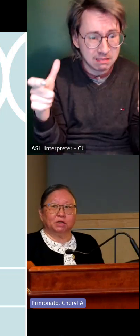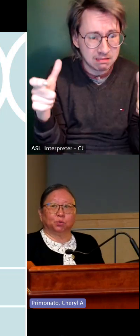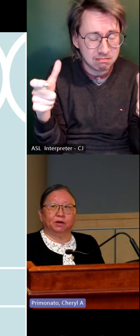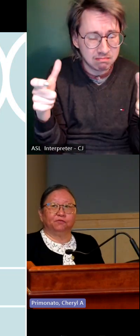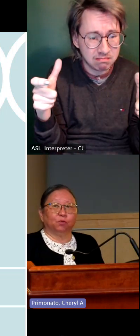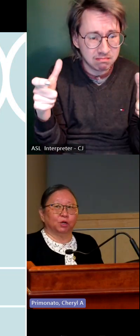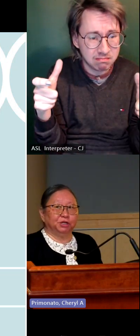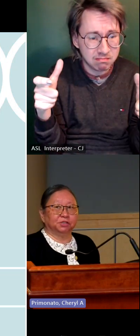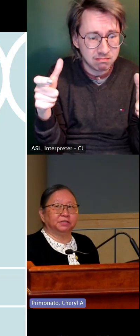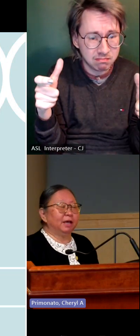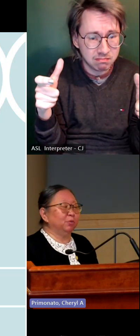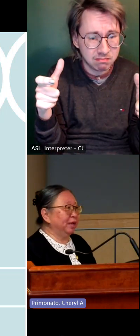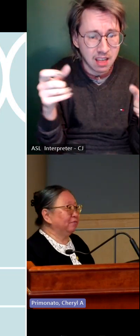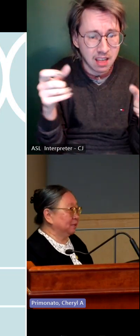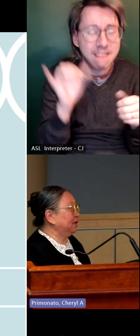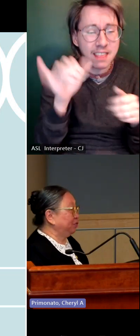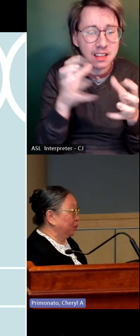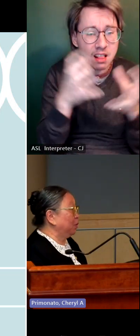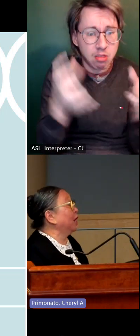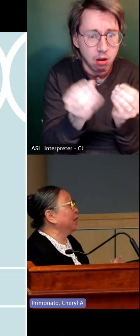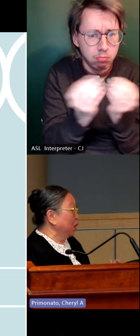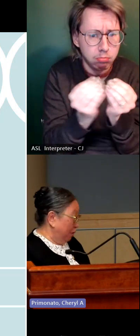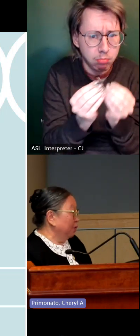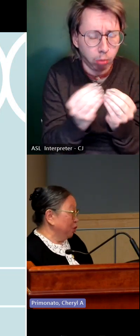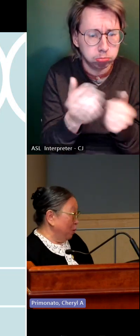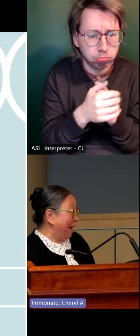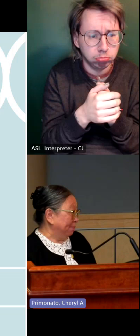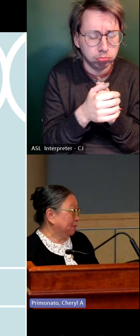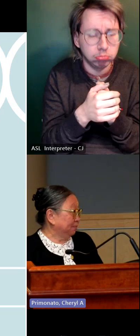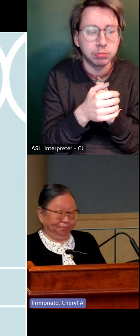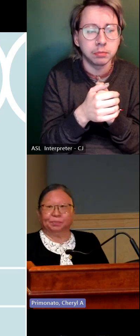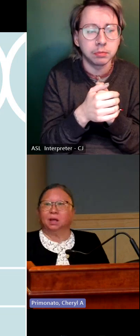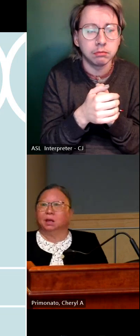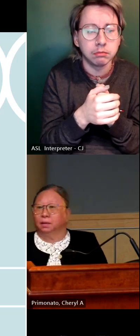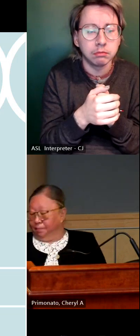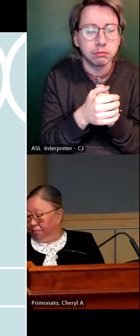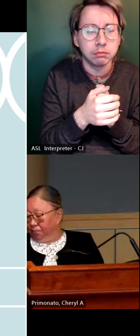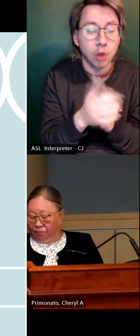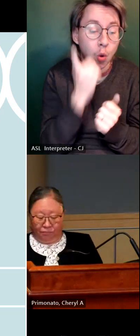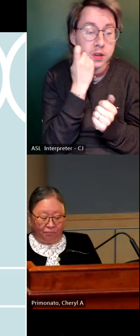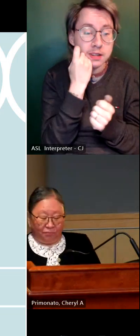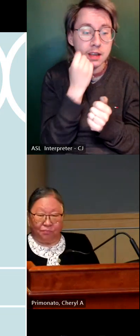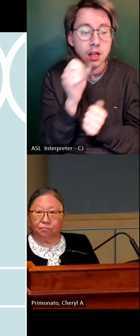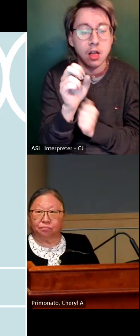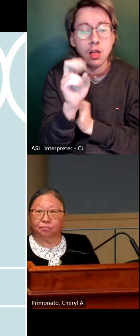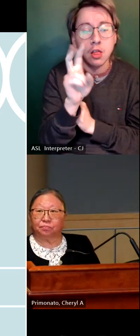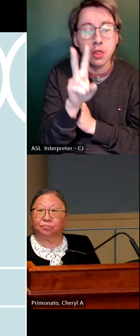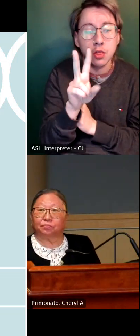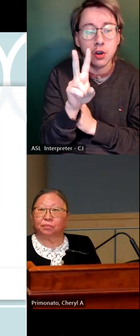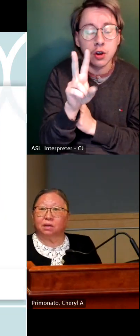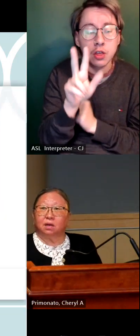year, 2024, year to date, we have received 31 new apps.